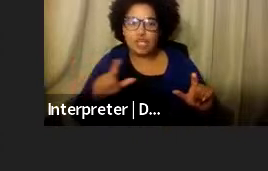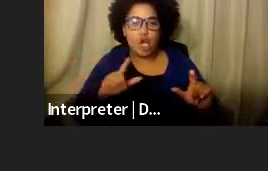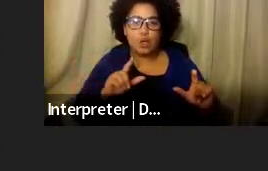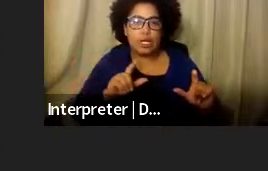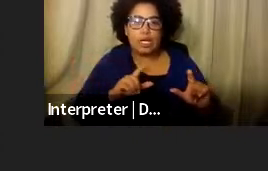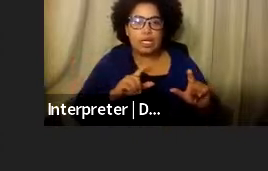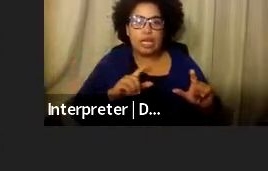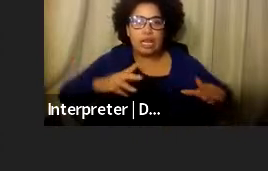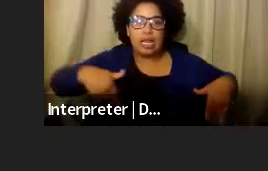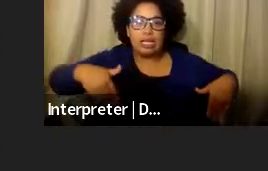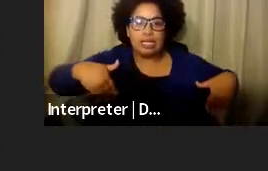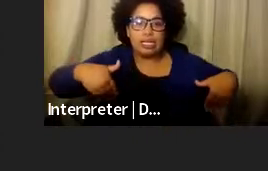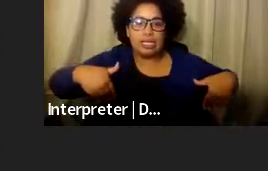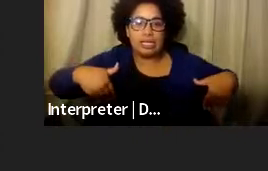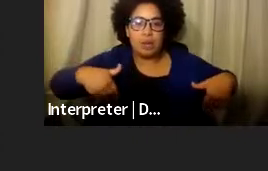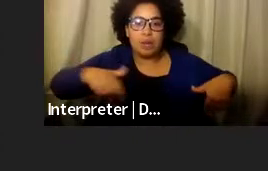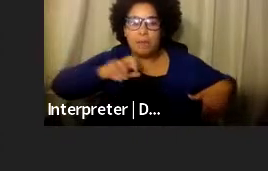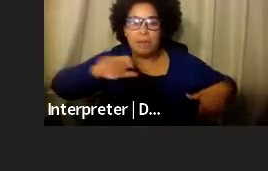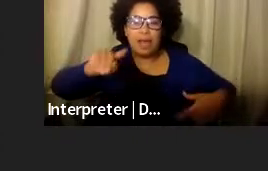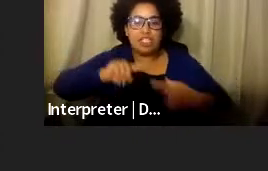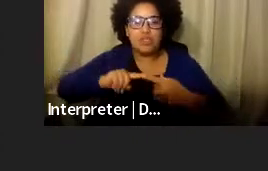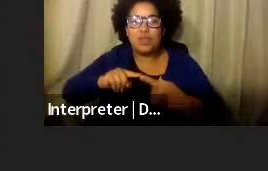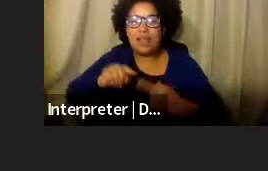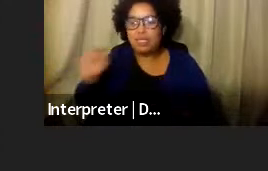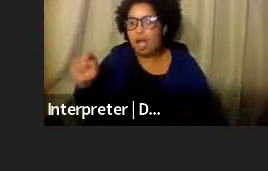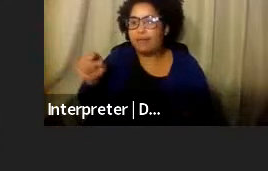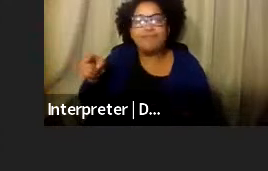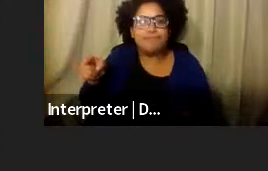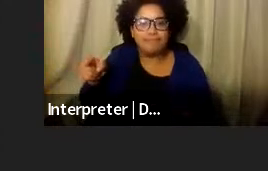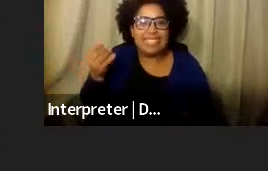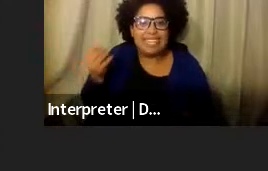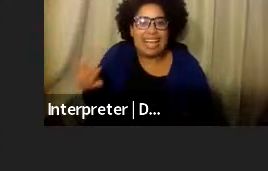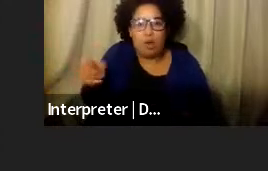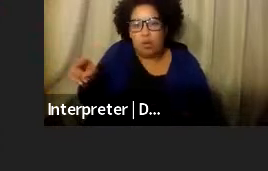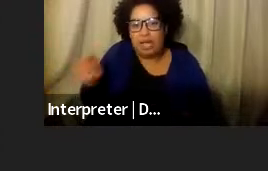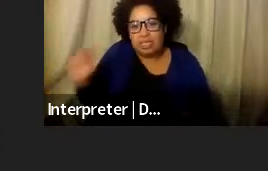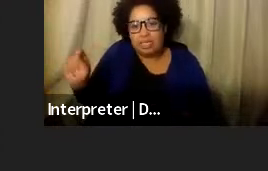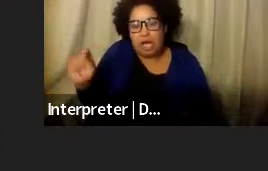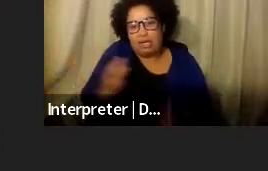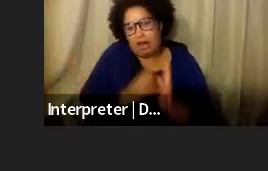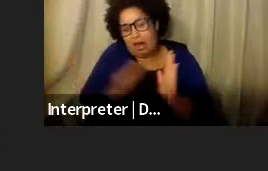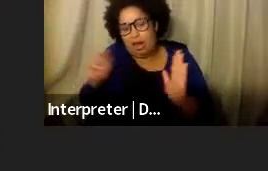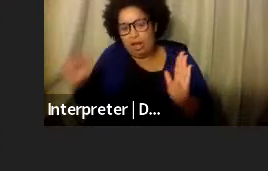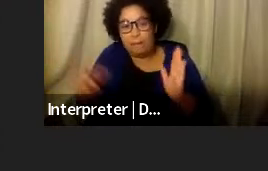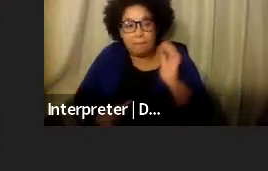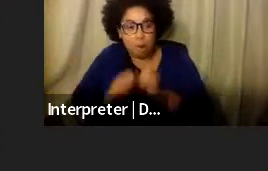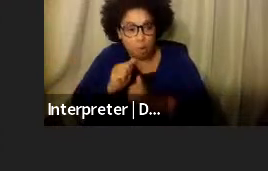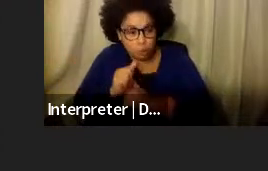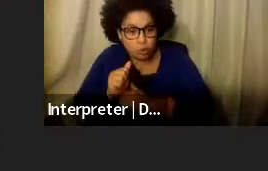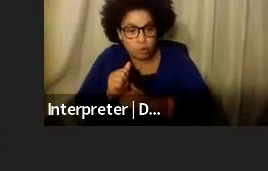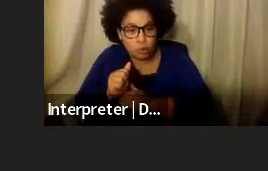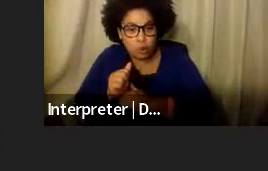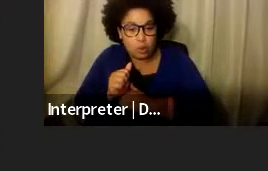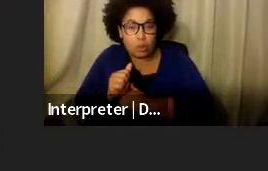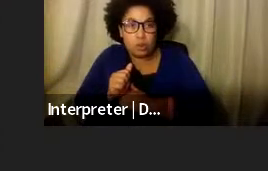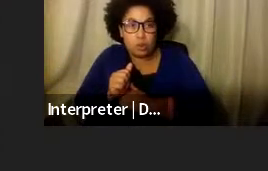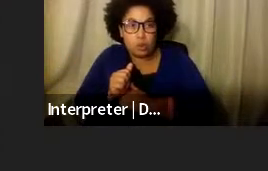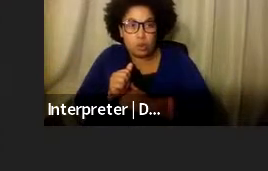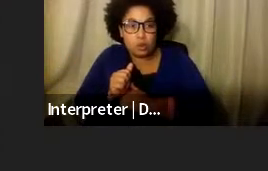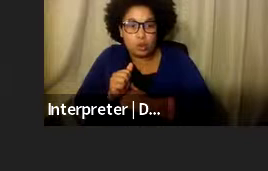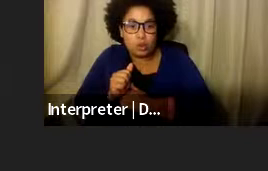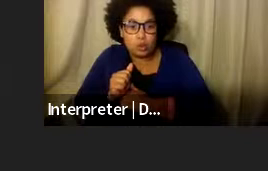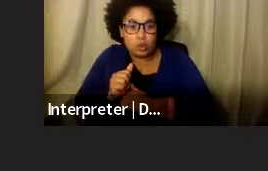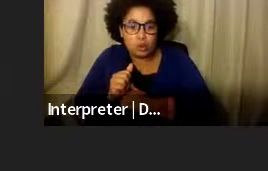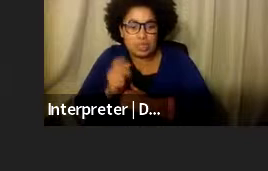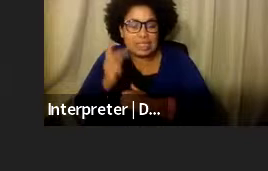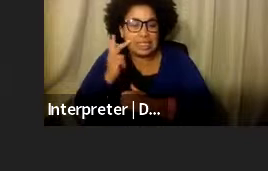The hospitalizations are already back up where that dot is. And probably most of those hospitalizations early in a wave, we